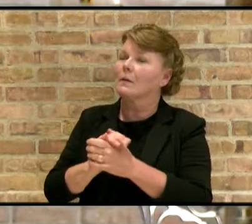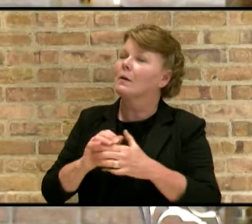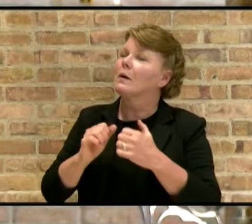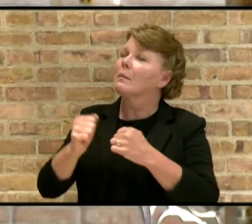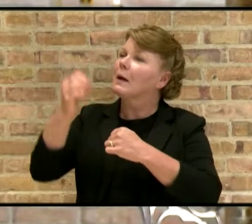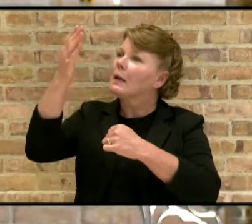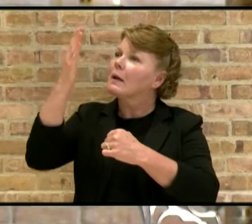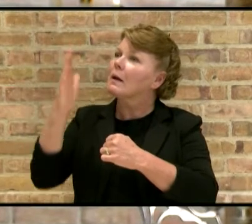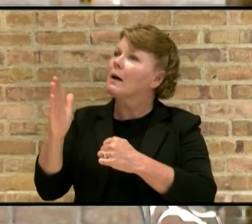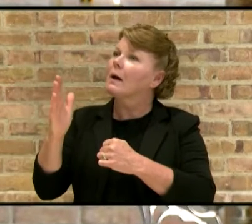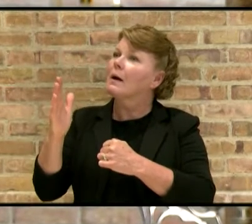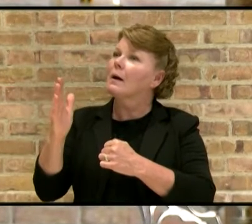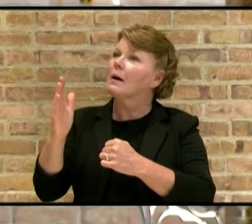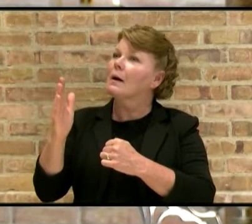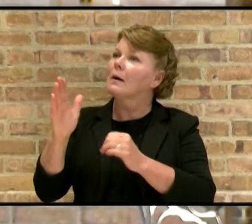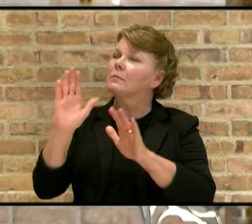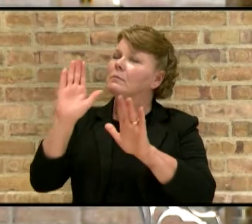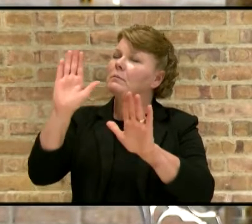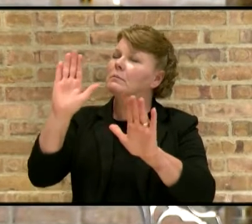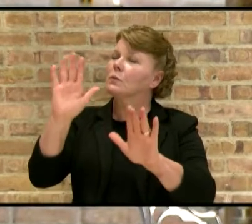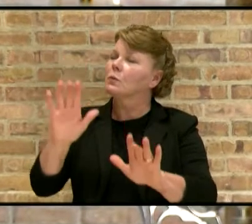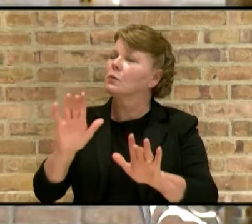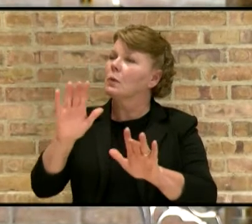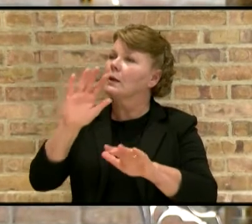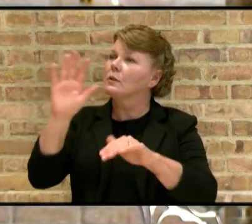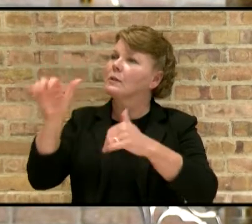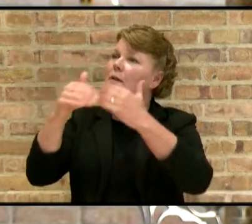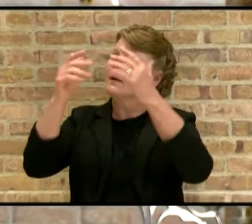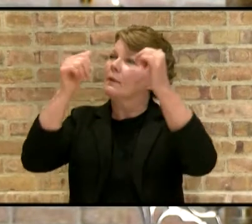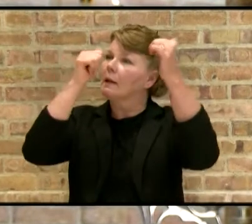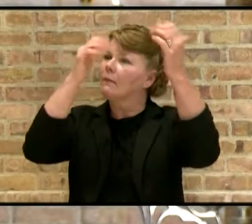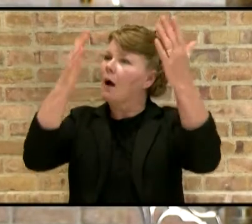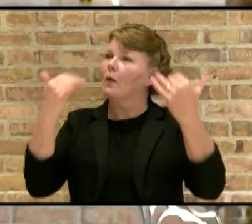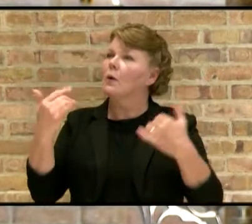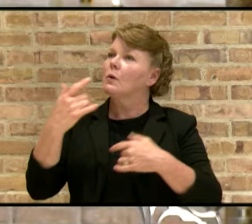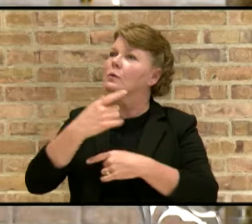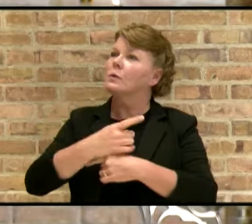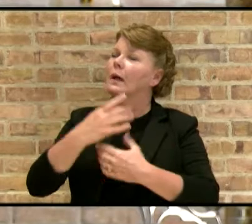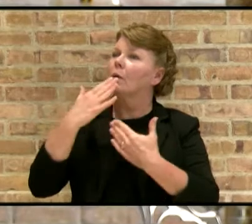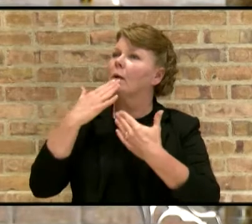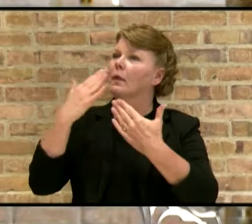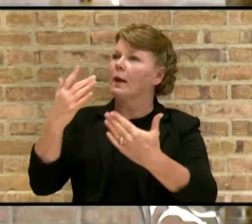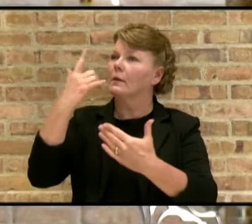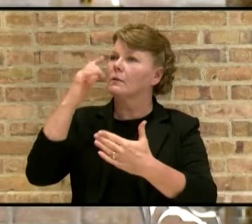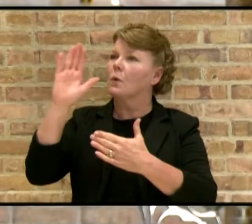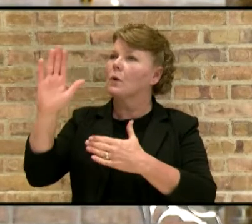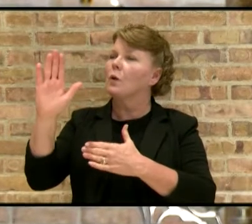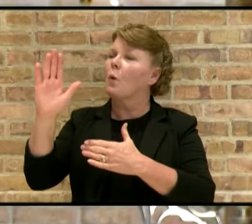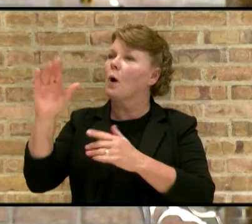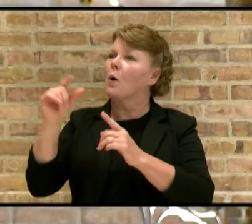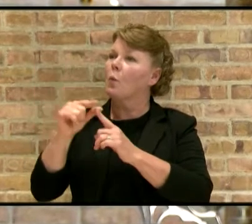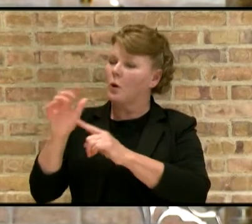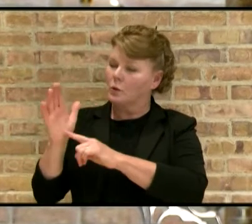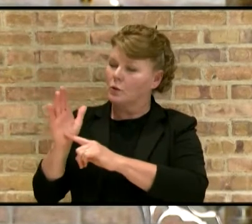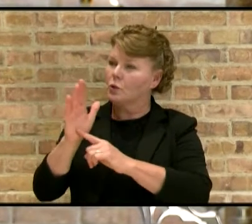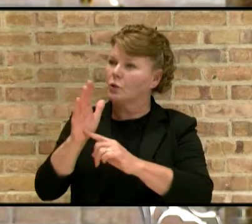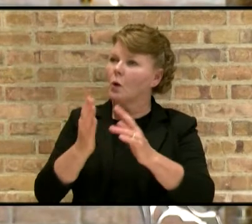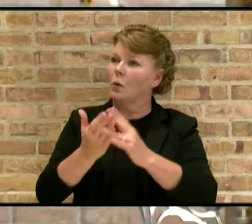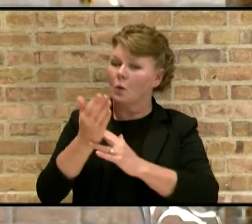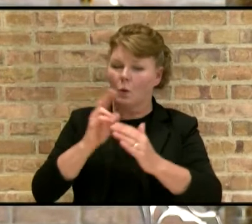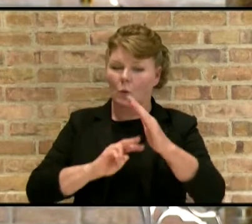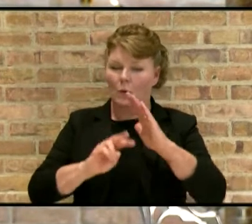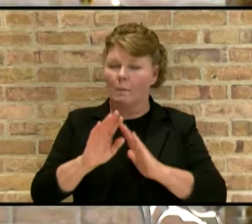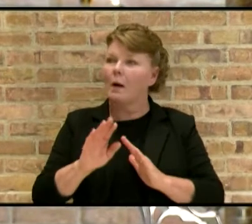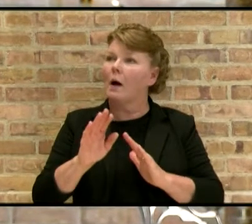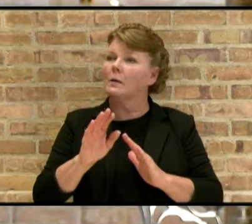Almighty God, our gracious and heavenly Father, today we give thanks for your revealed word to us through your apostle